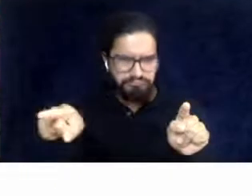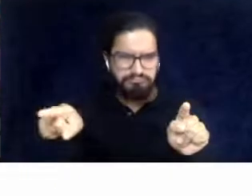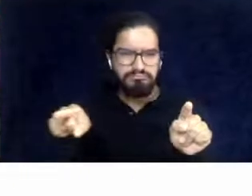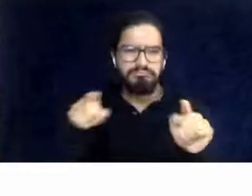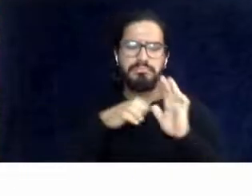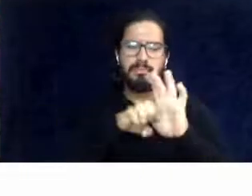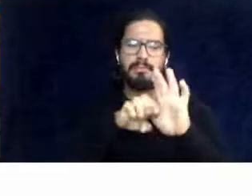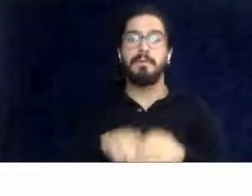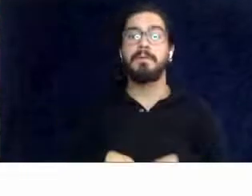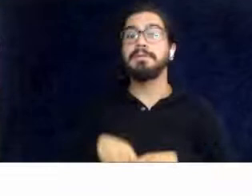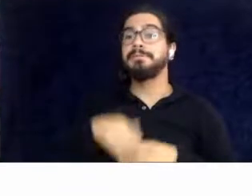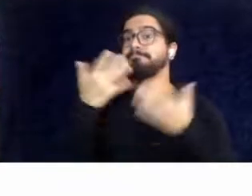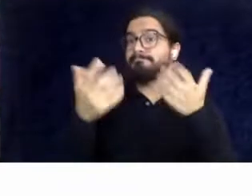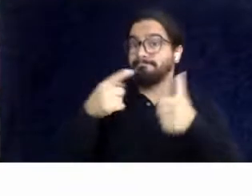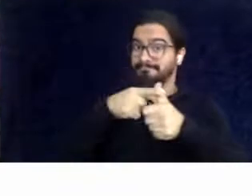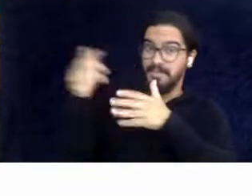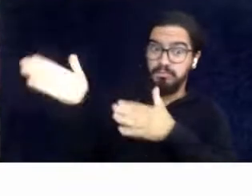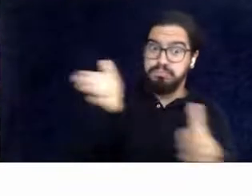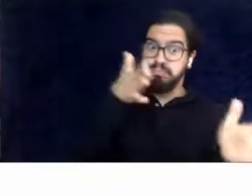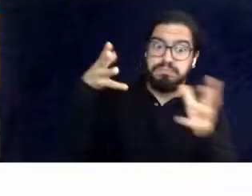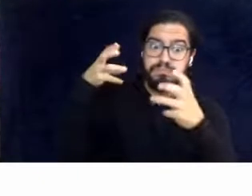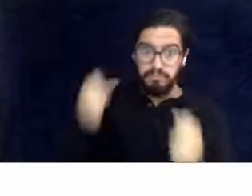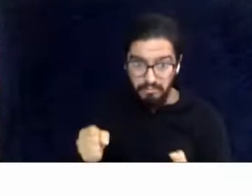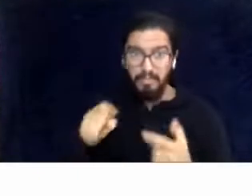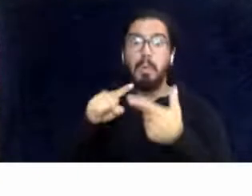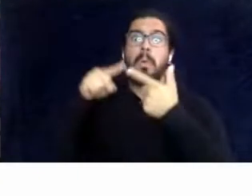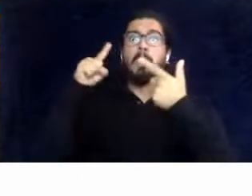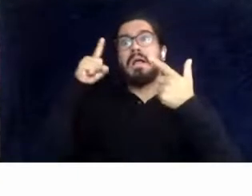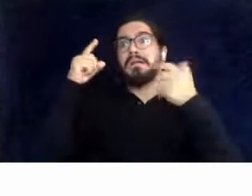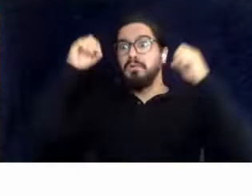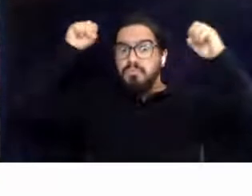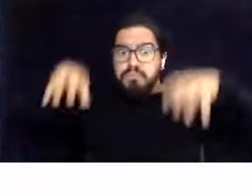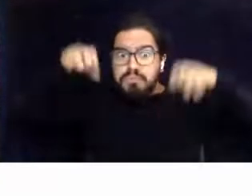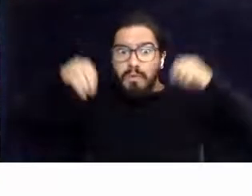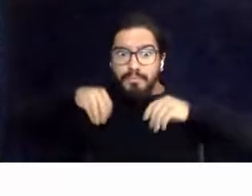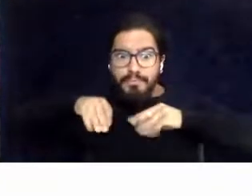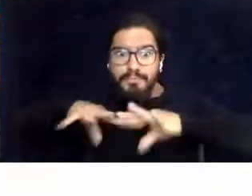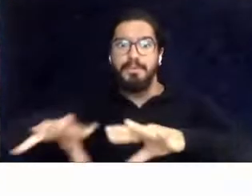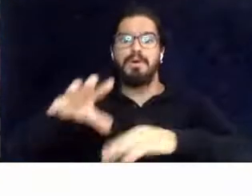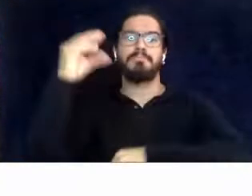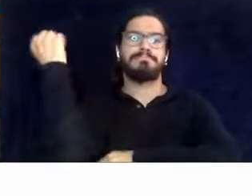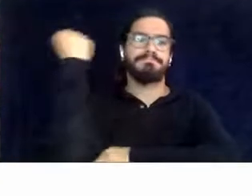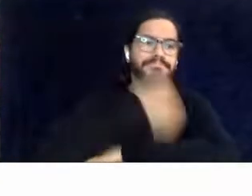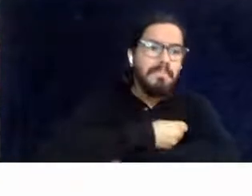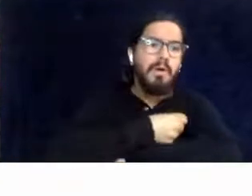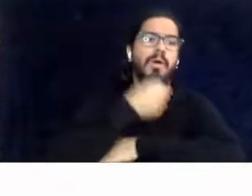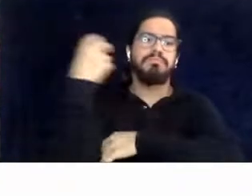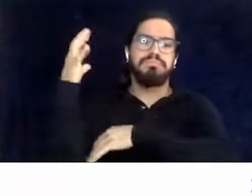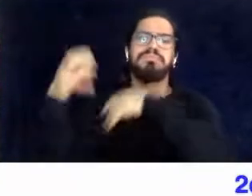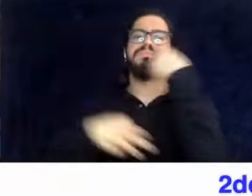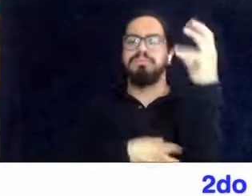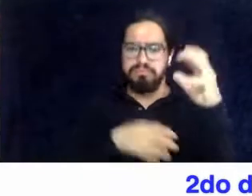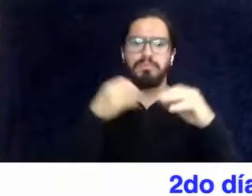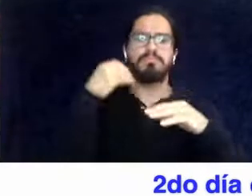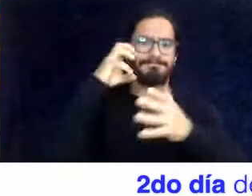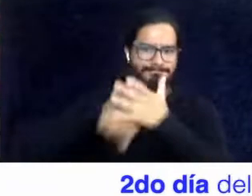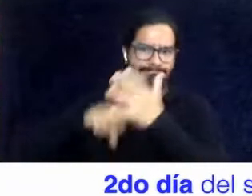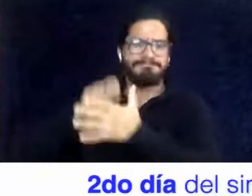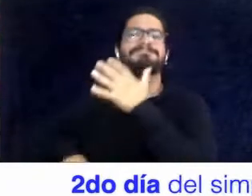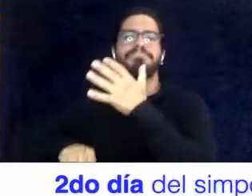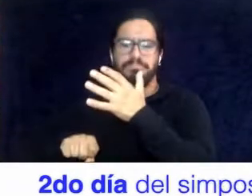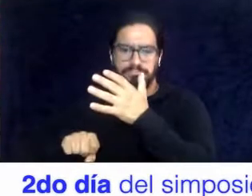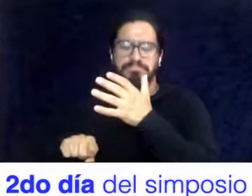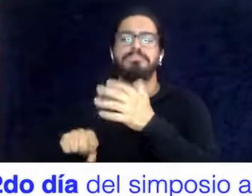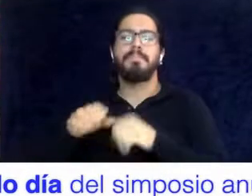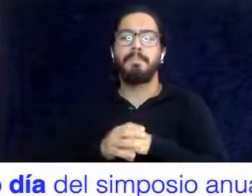heavy rainfall, and landslides can lead to severe deforestation, uprooting of the trees, and damage of the mature canopies, reshaping